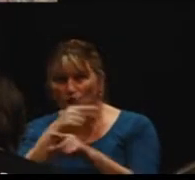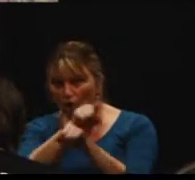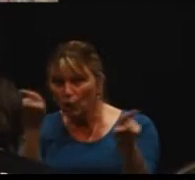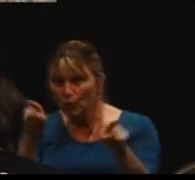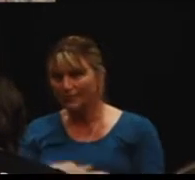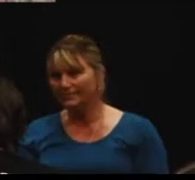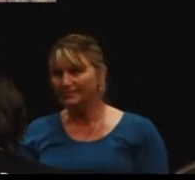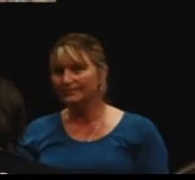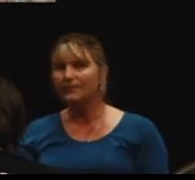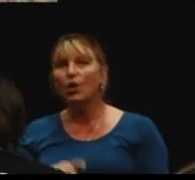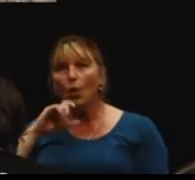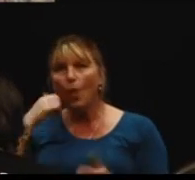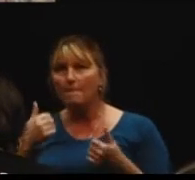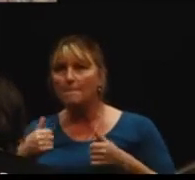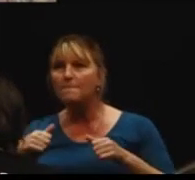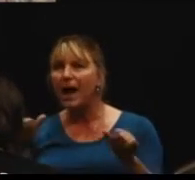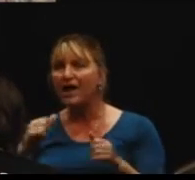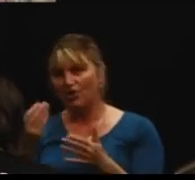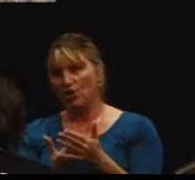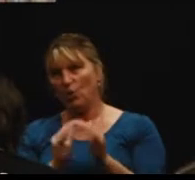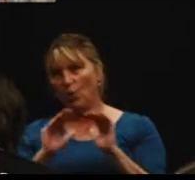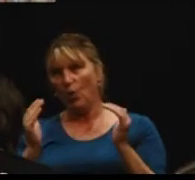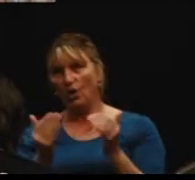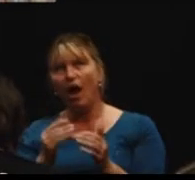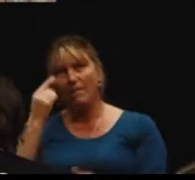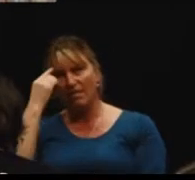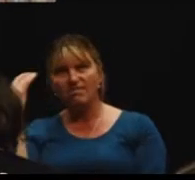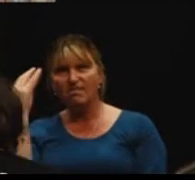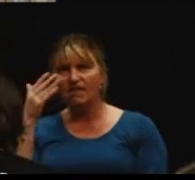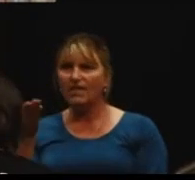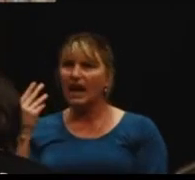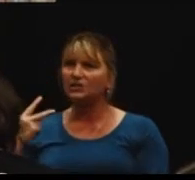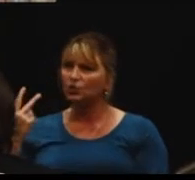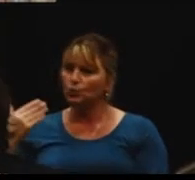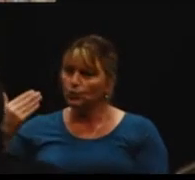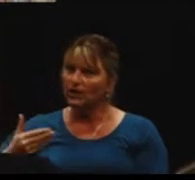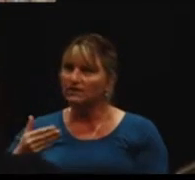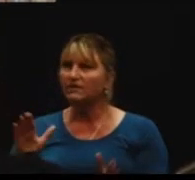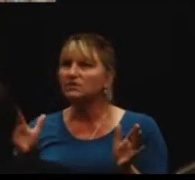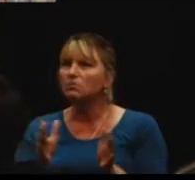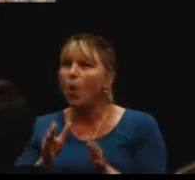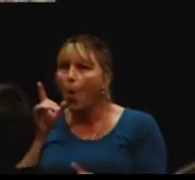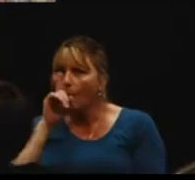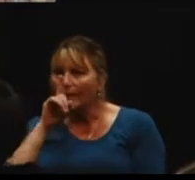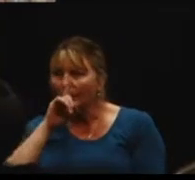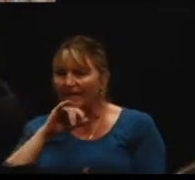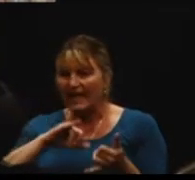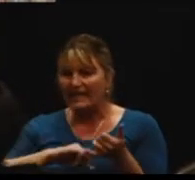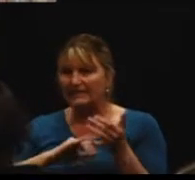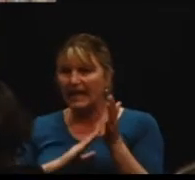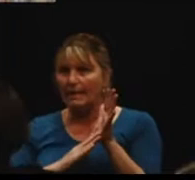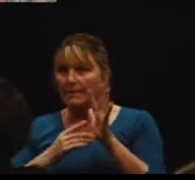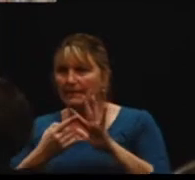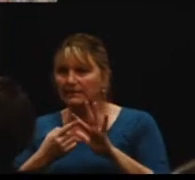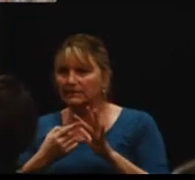do well in the new reality. I've been thinking more over the last few days about the small people and the SMEs and